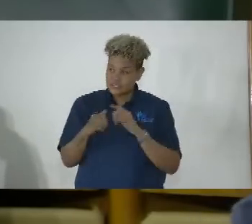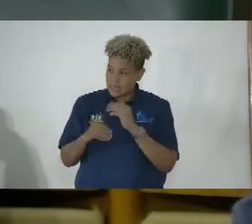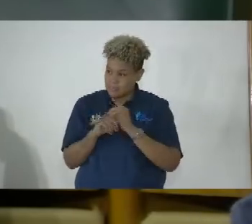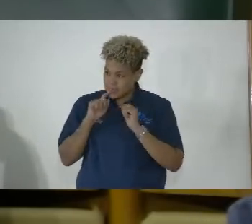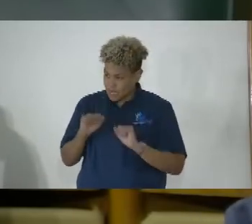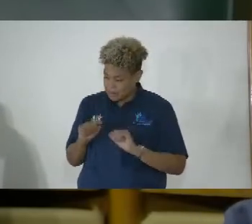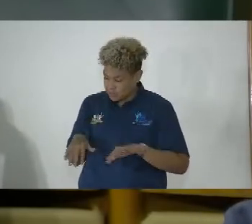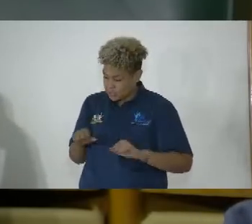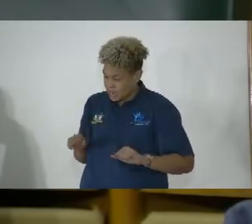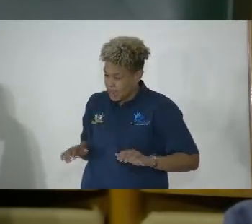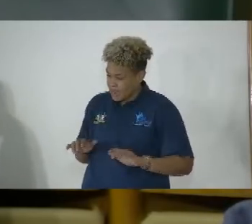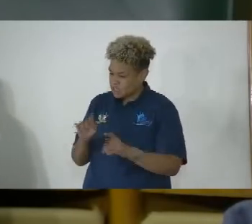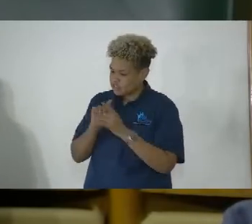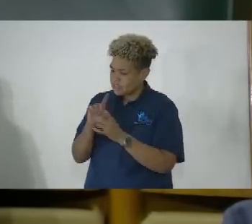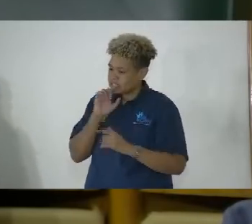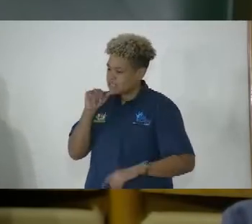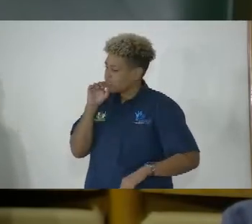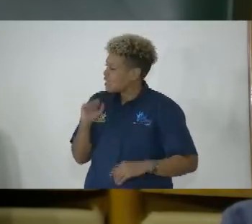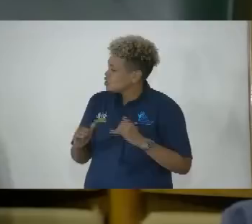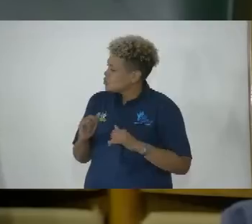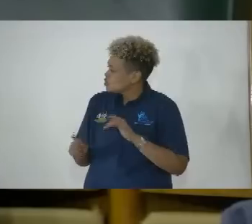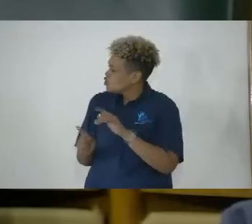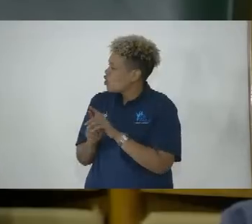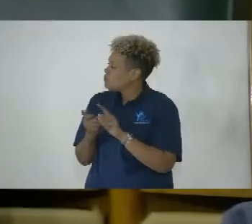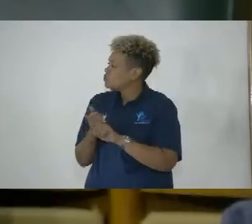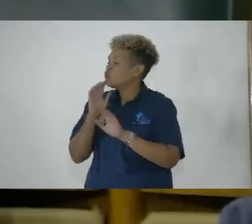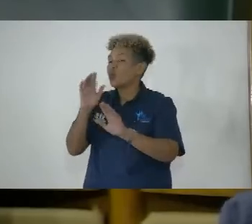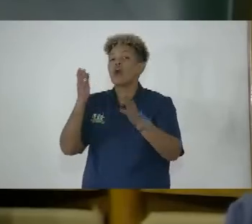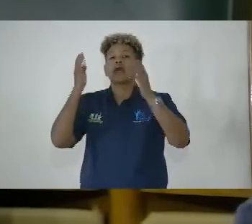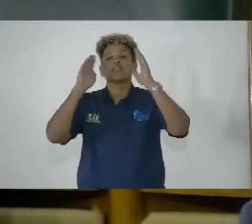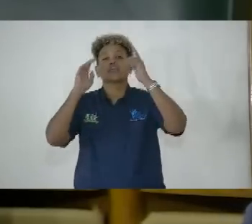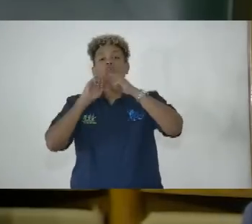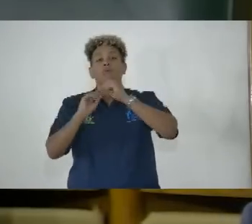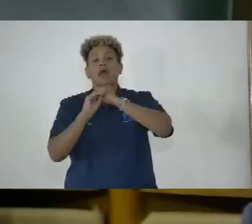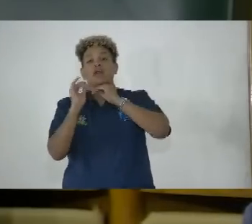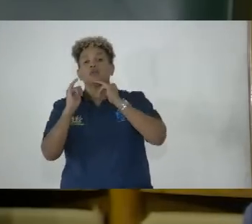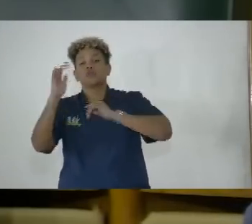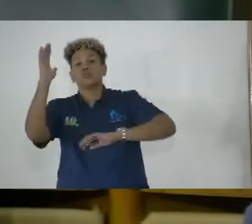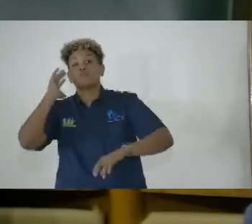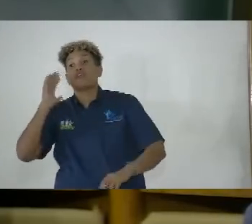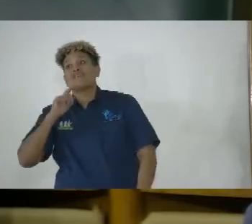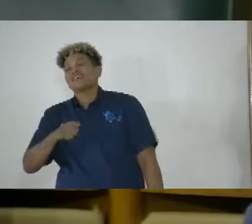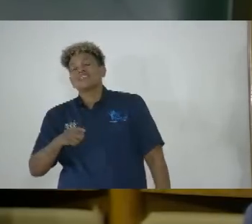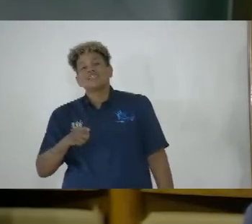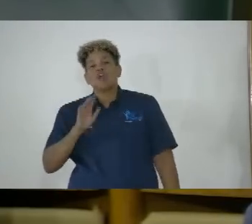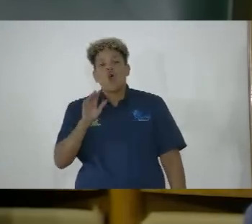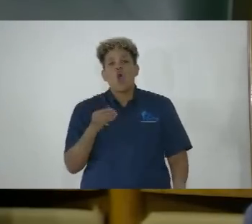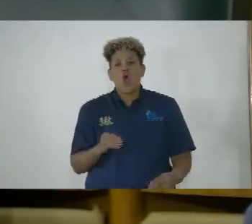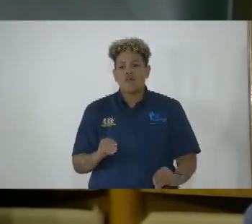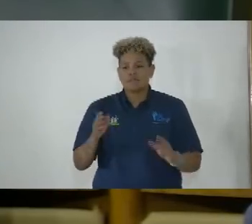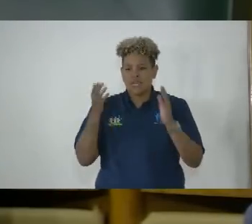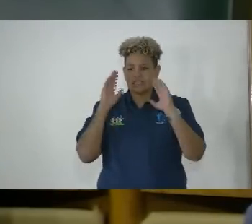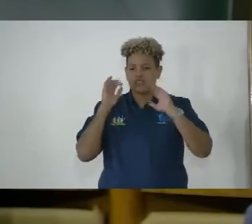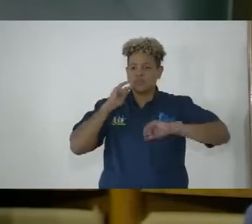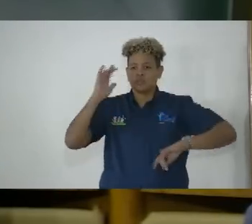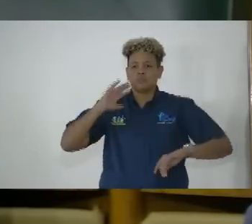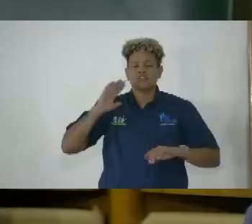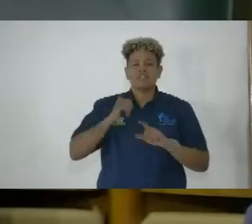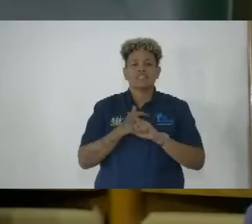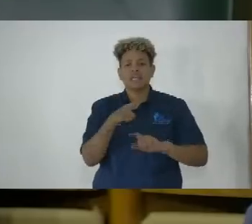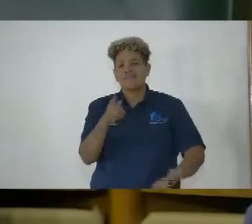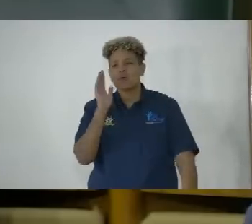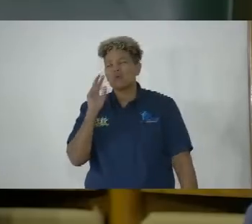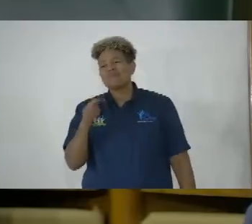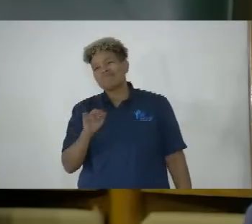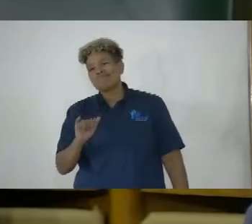take action in respect of cases which come to her attention and which previously, or her office's attention, which previously they would have